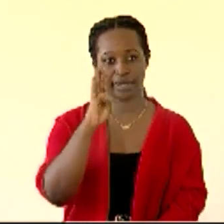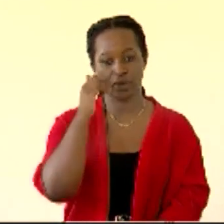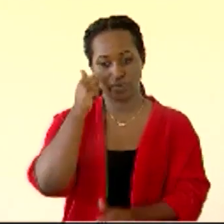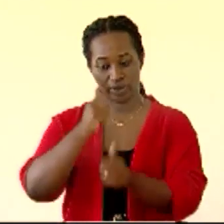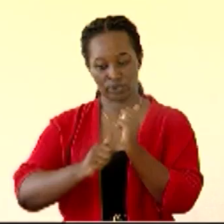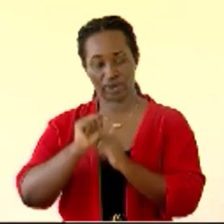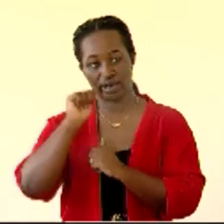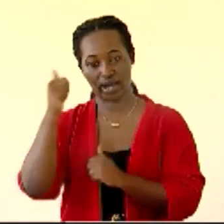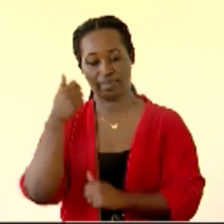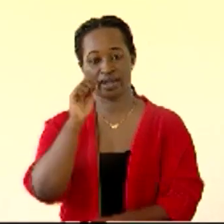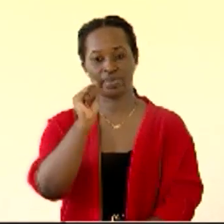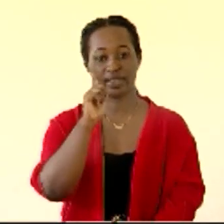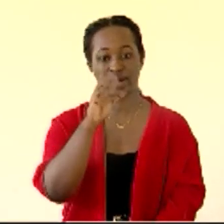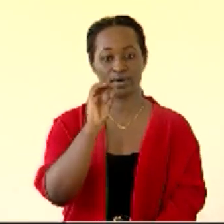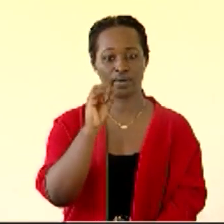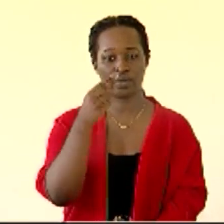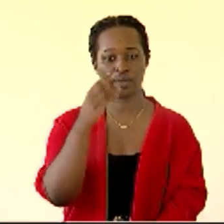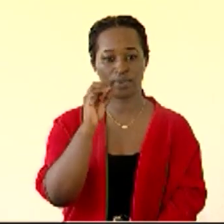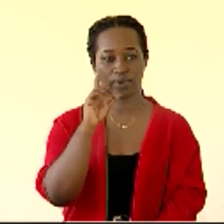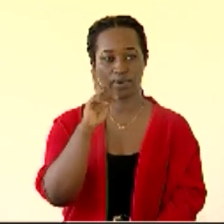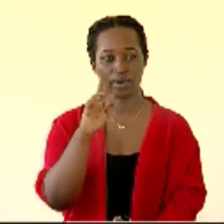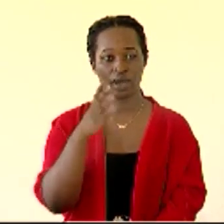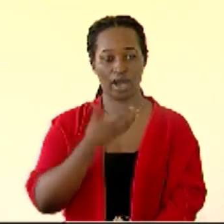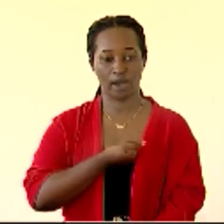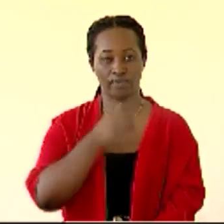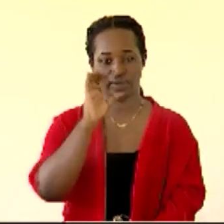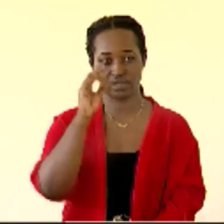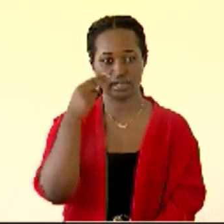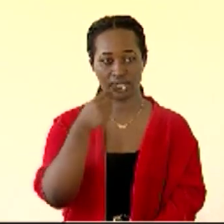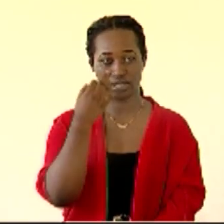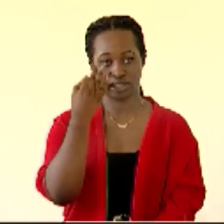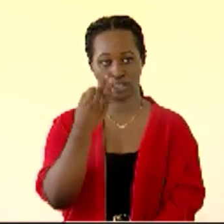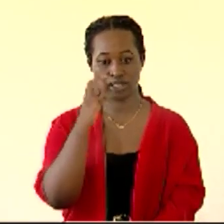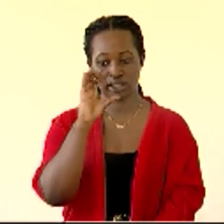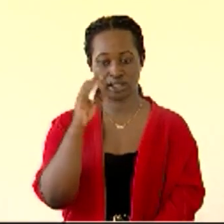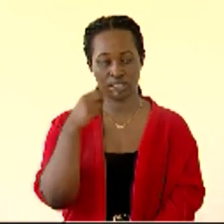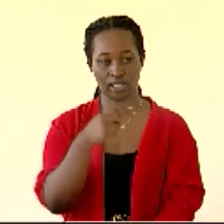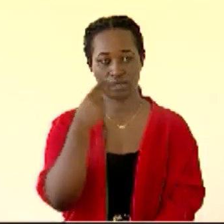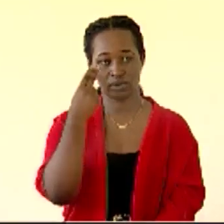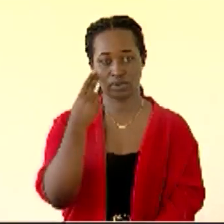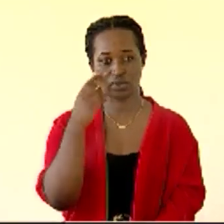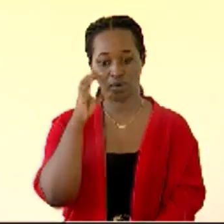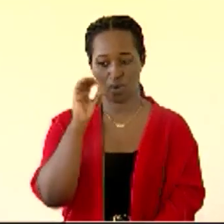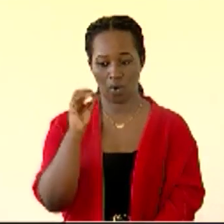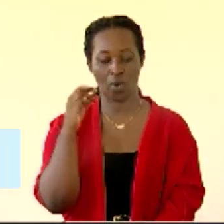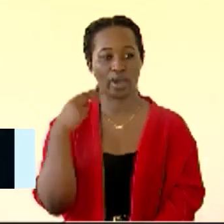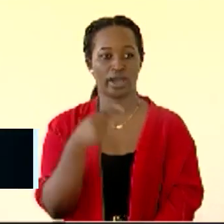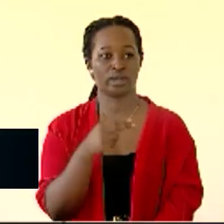be CH3, CH2, OH. So that is a primary alcohol that was